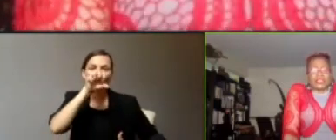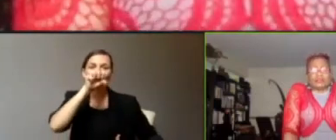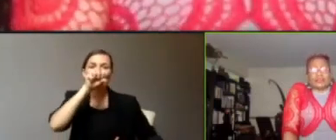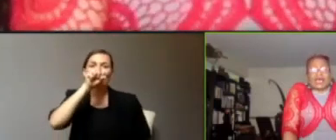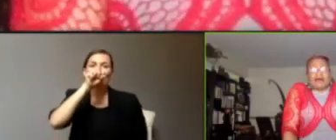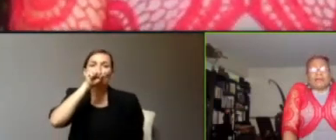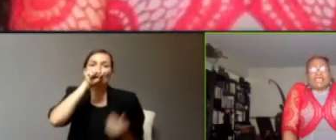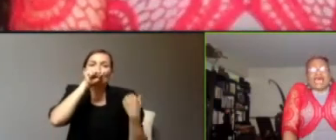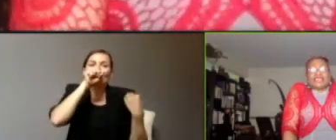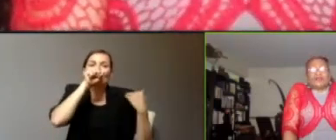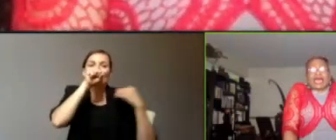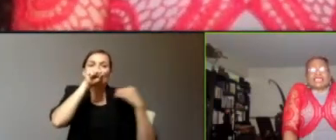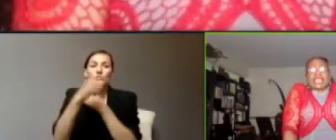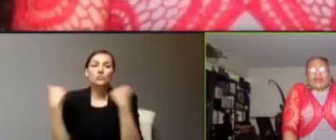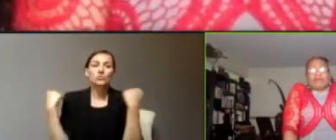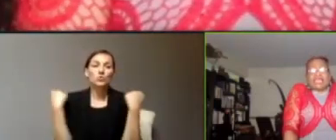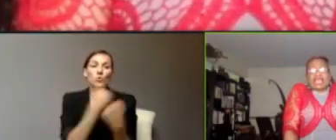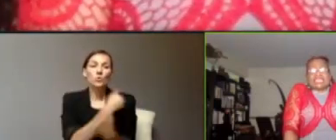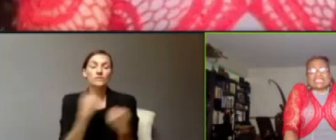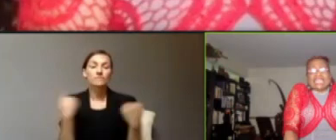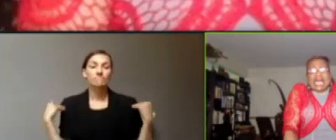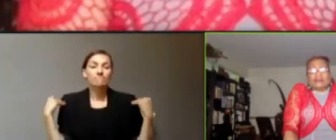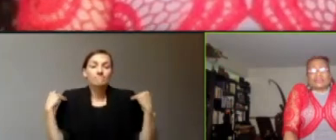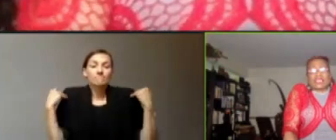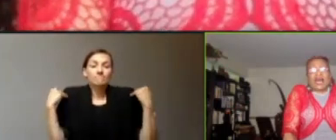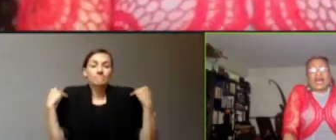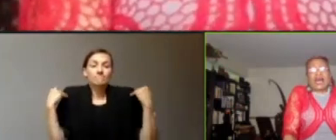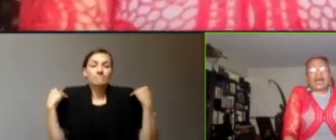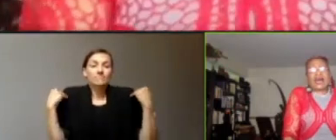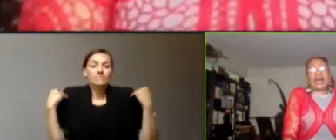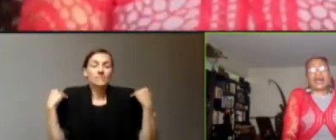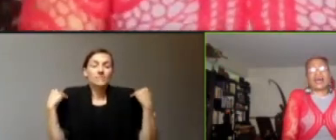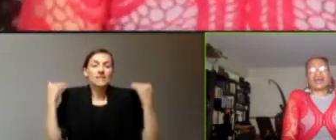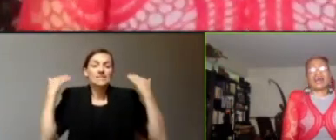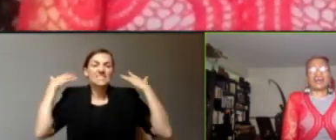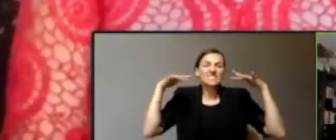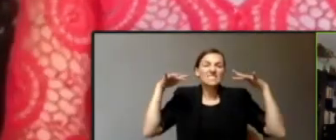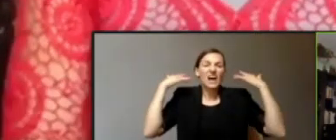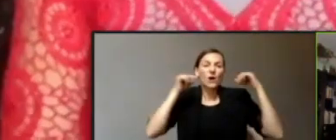bring your shoulders up, and as you exhale, make that sound.